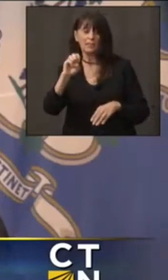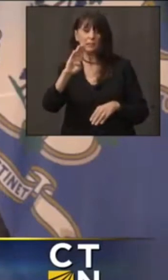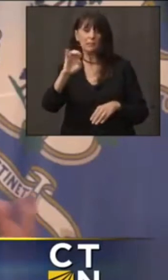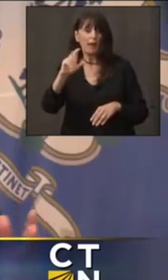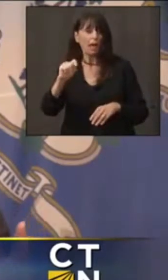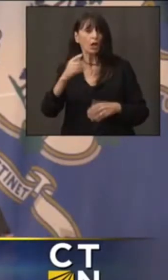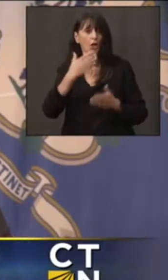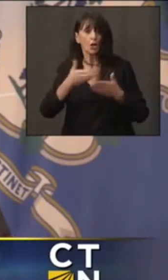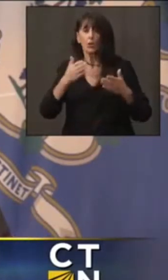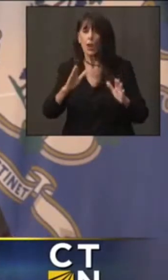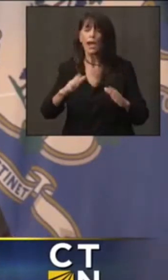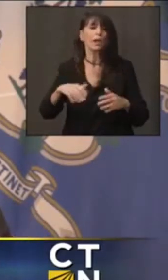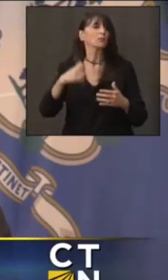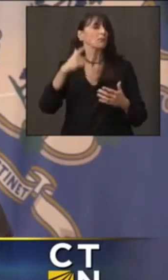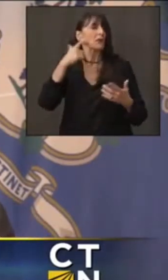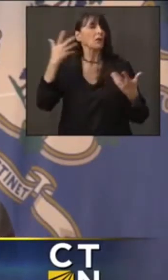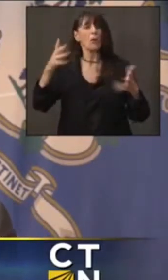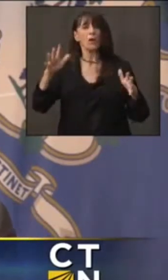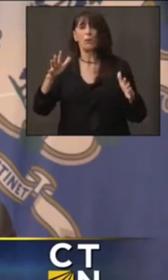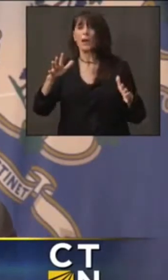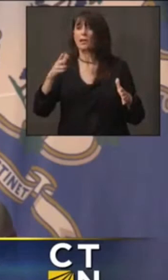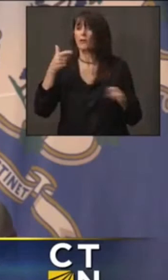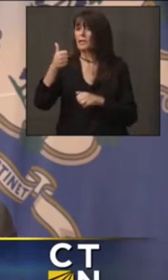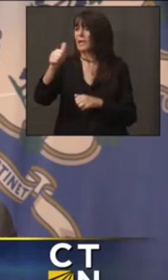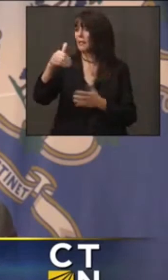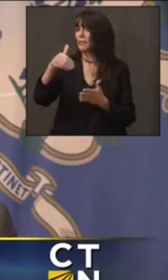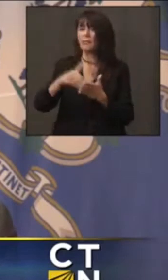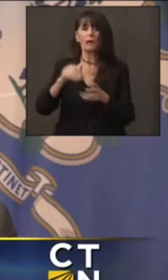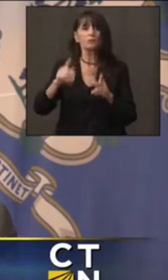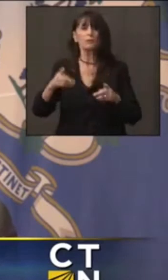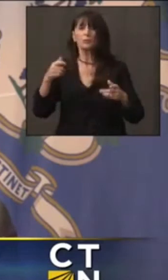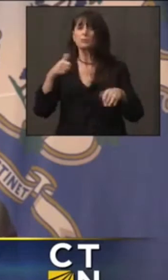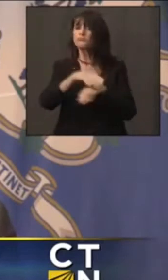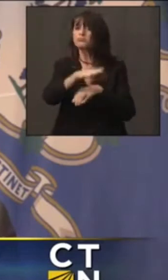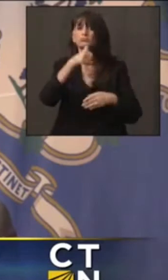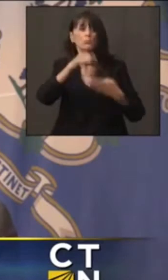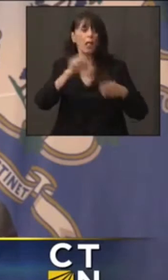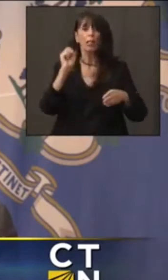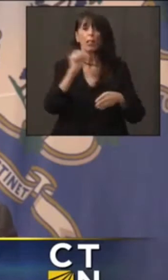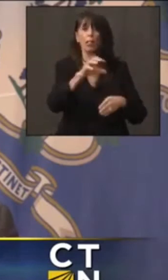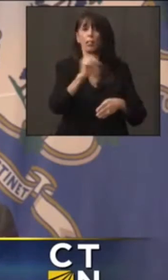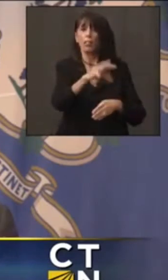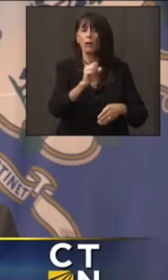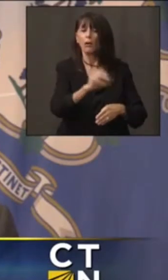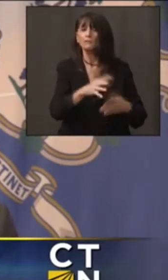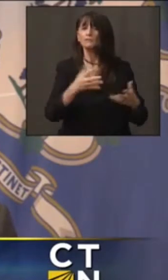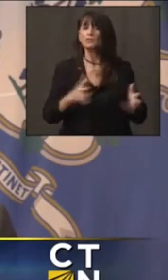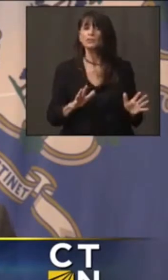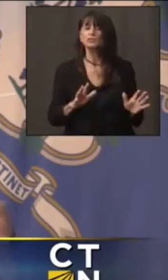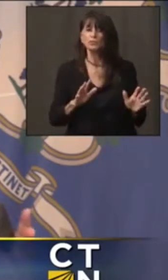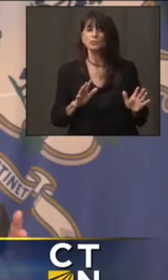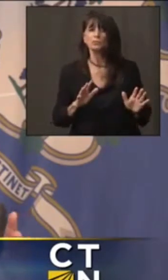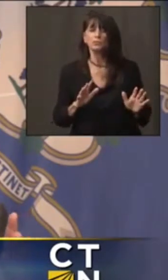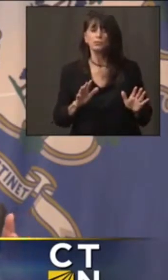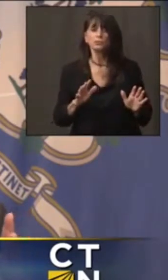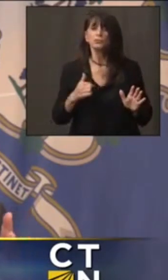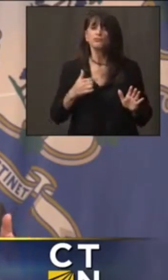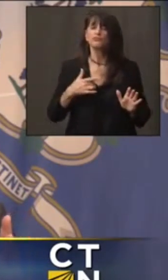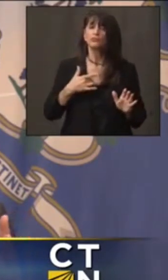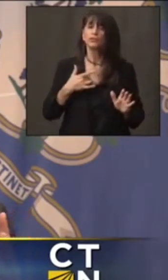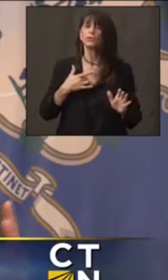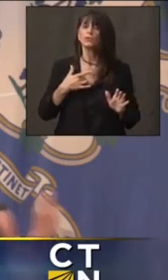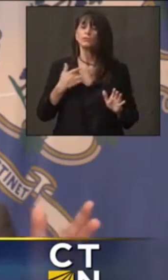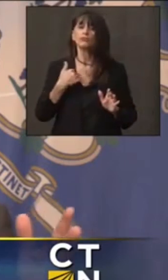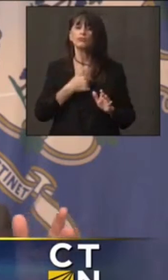of thousands of people who have submitted their ballots already. As you probably know, we've greatly